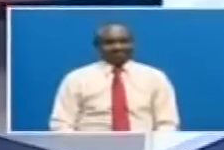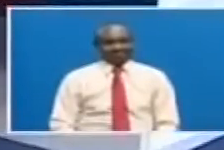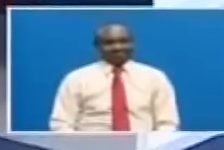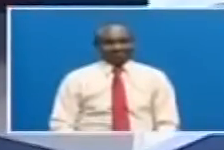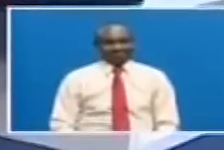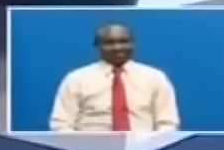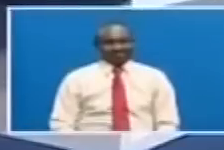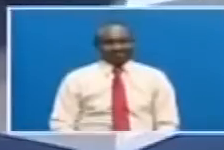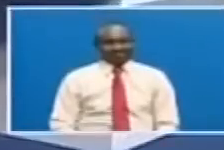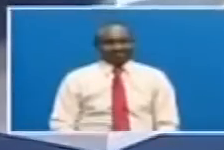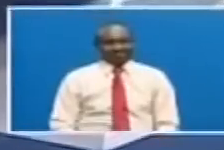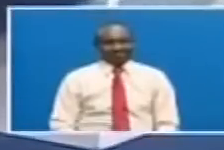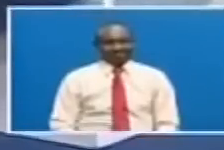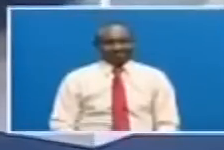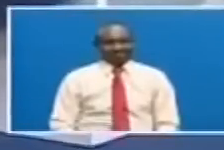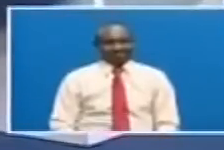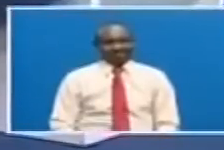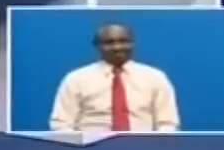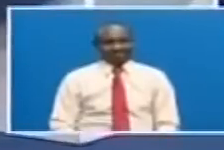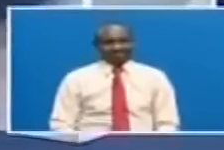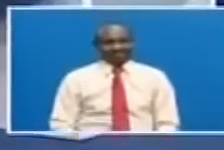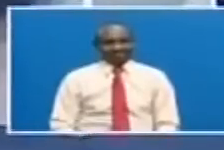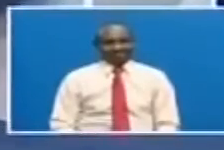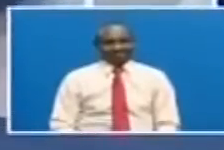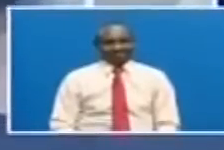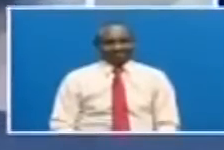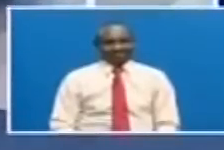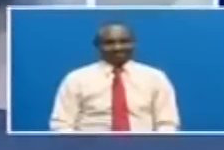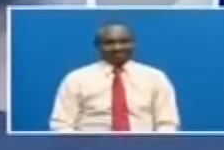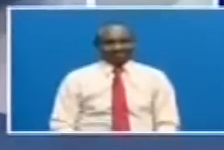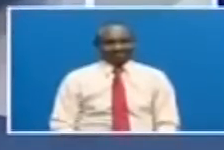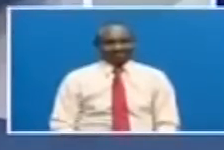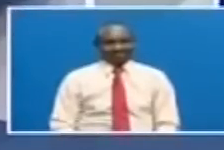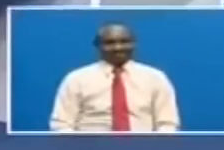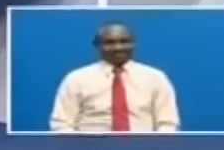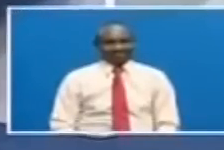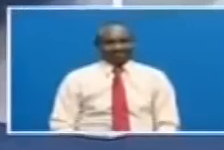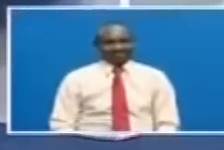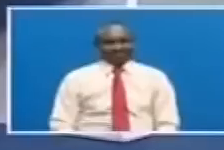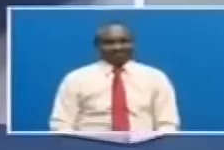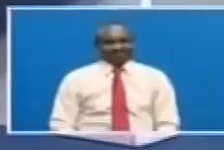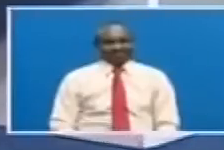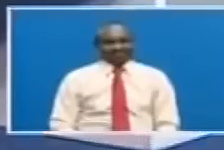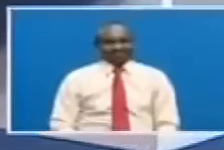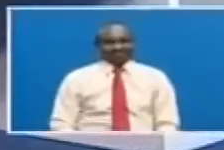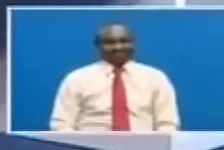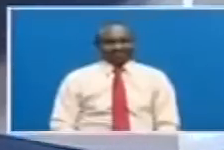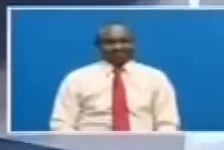mama, I don't know. You love yes, like I my grandma, like, yeah. You smell like my sister,